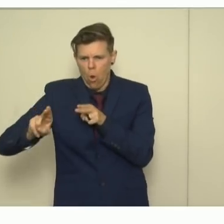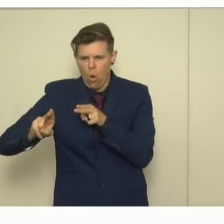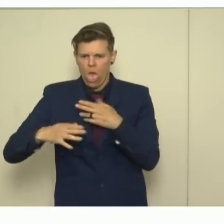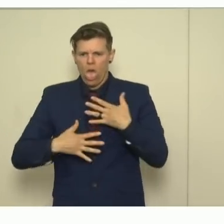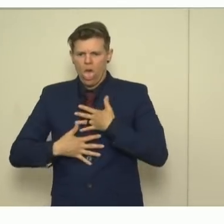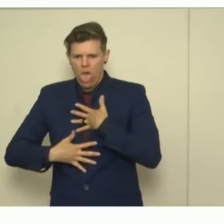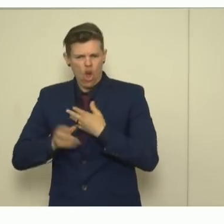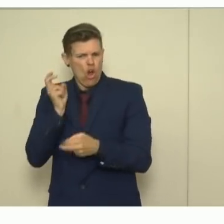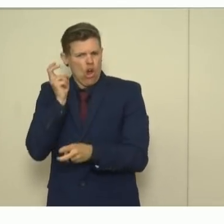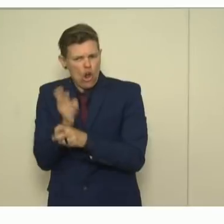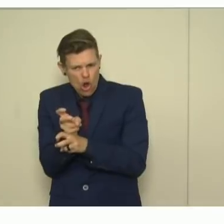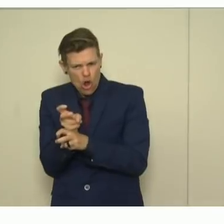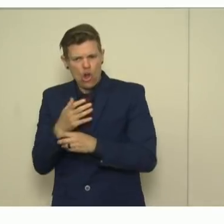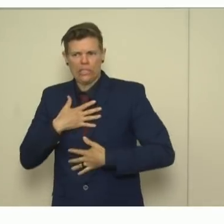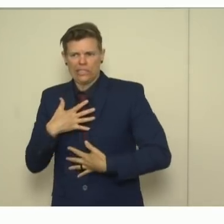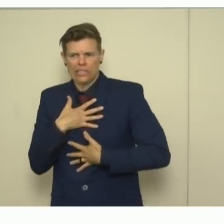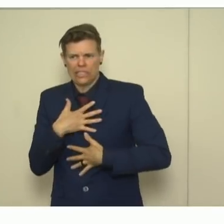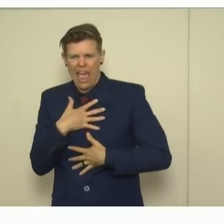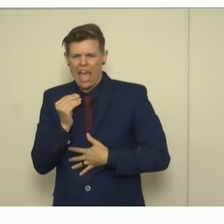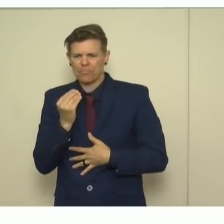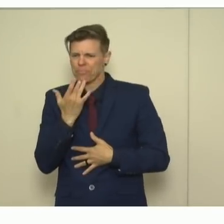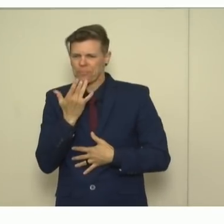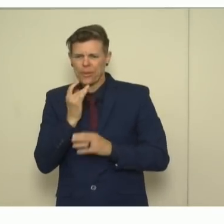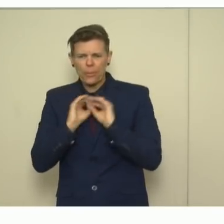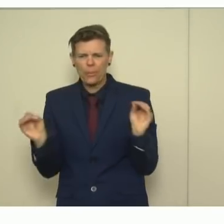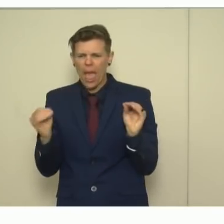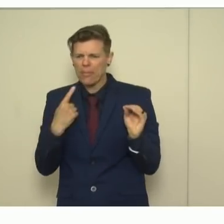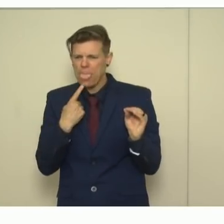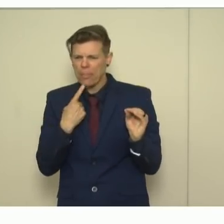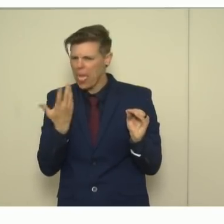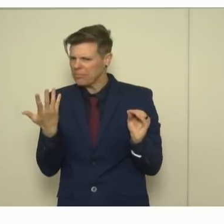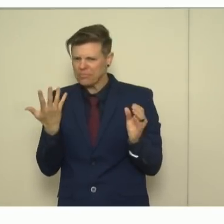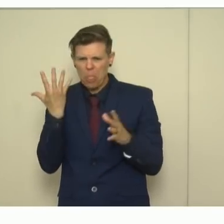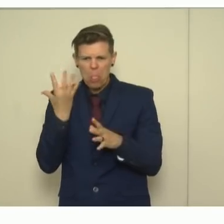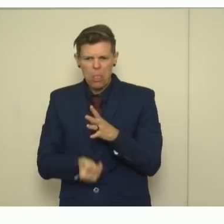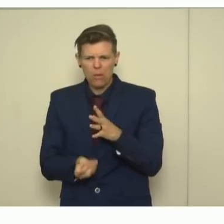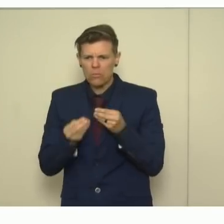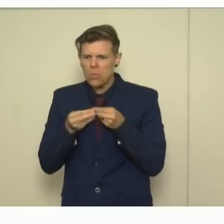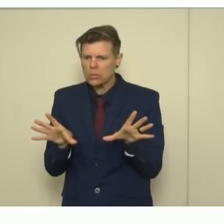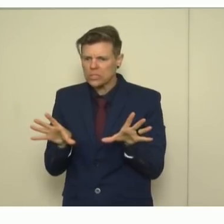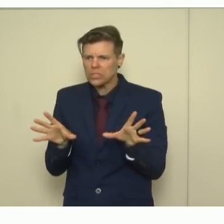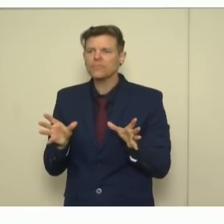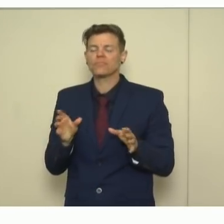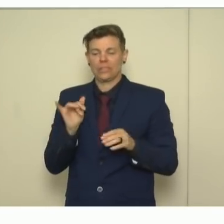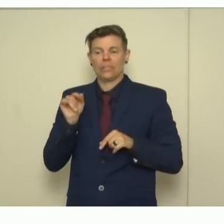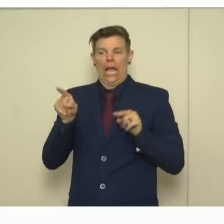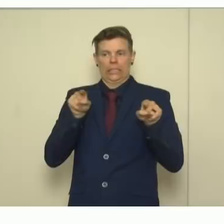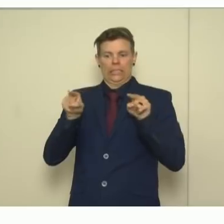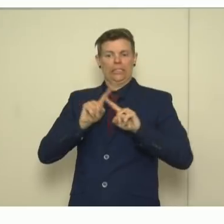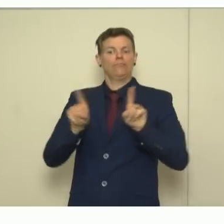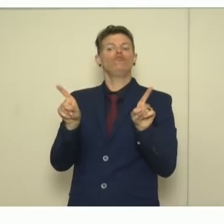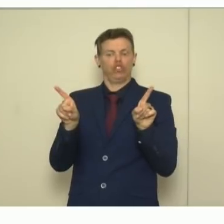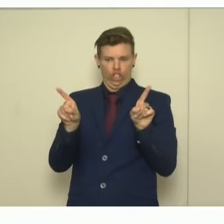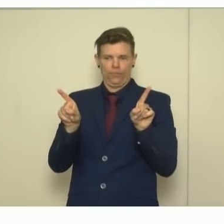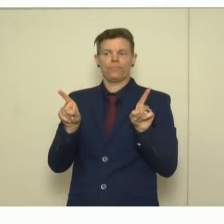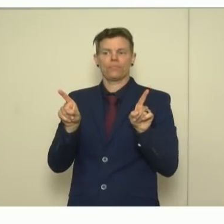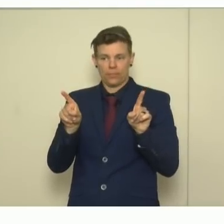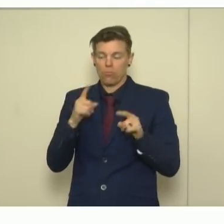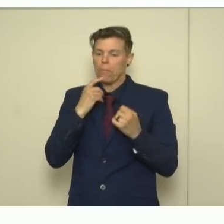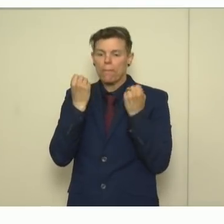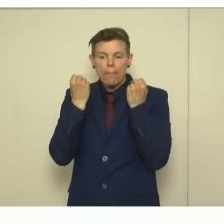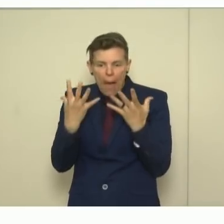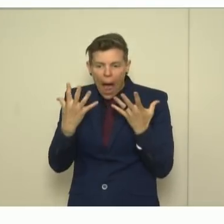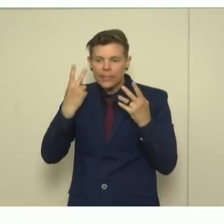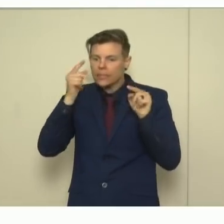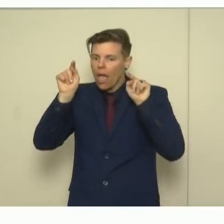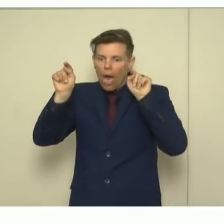that loss of taste or smell that's been reported a lot and now is one of the symptoms. So I think the takeaway message here is if you get a respiratory